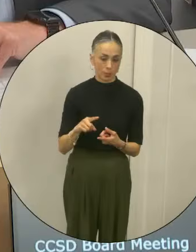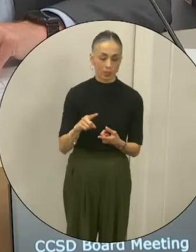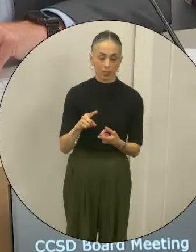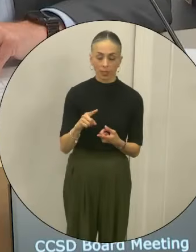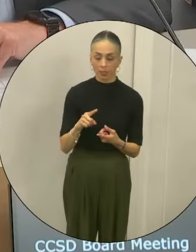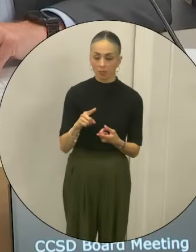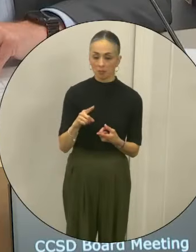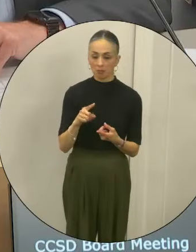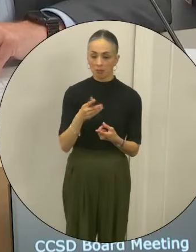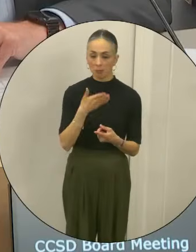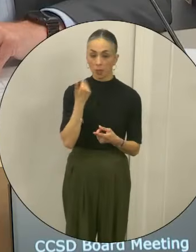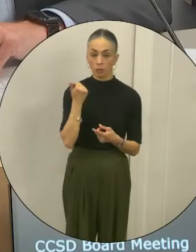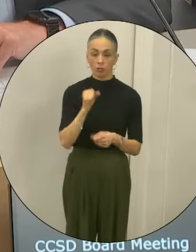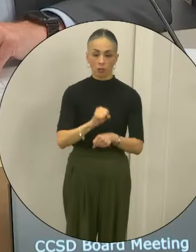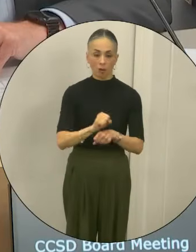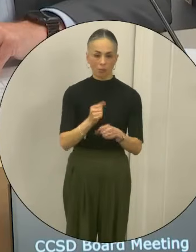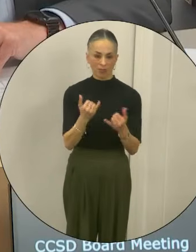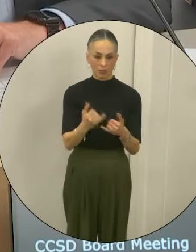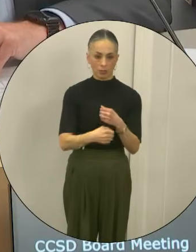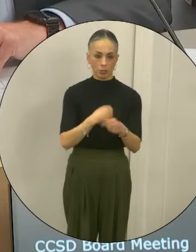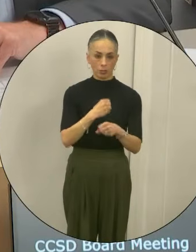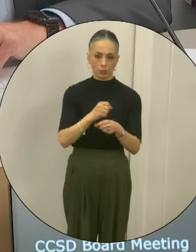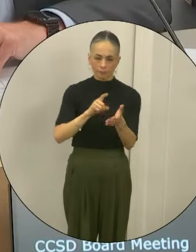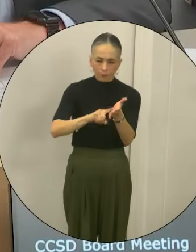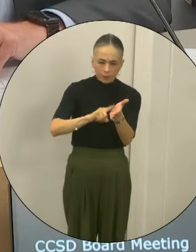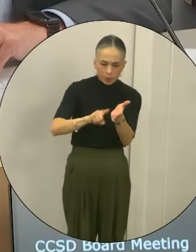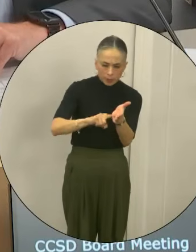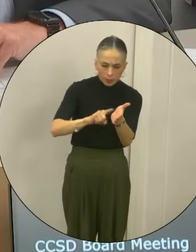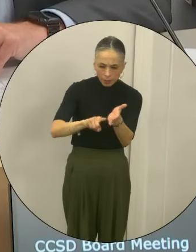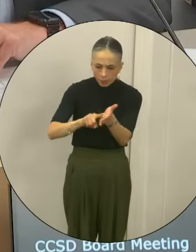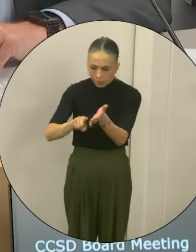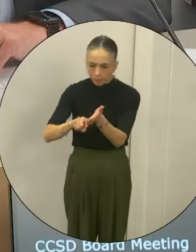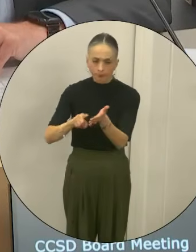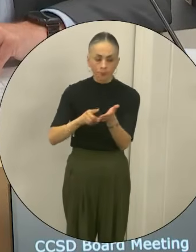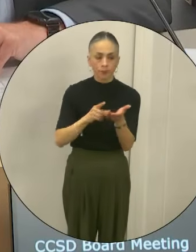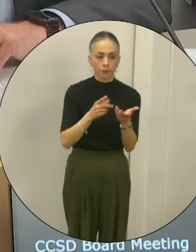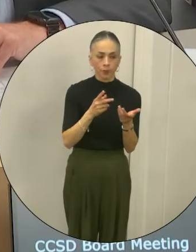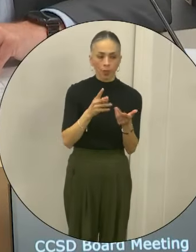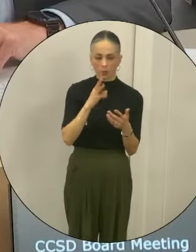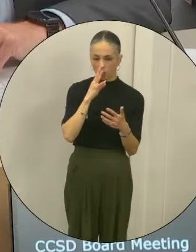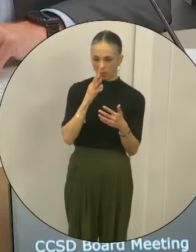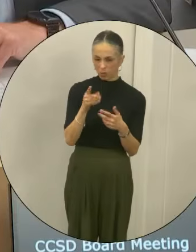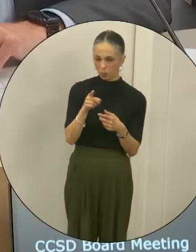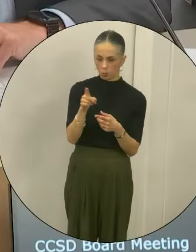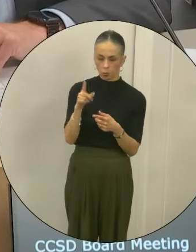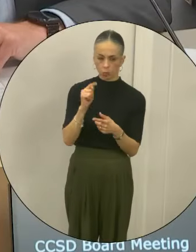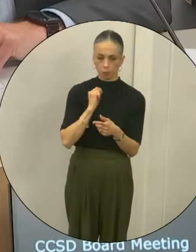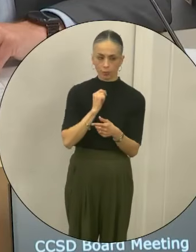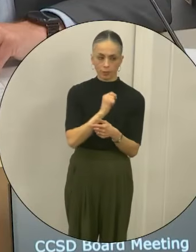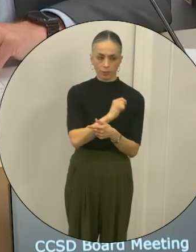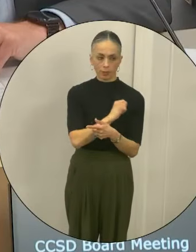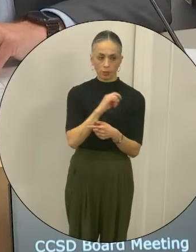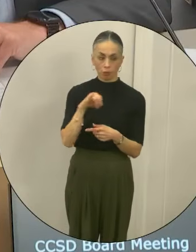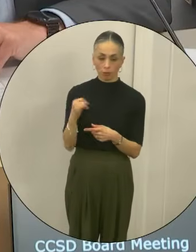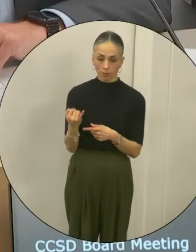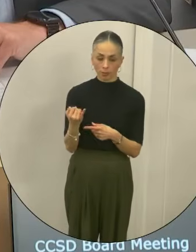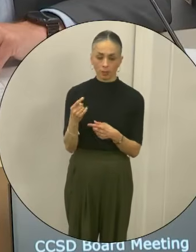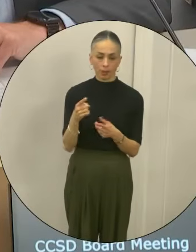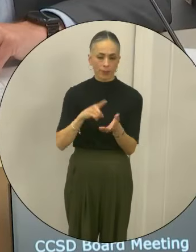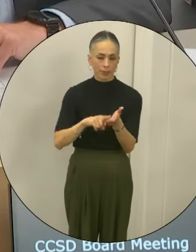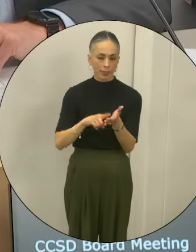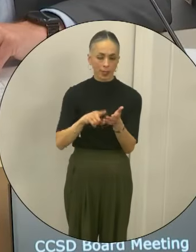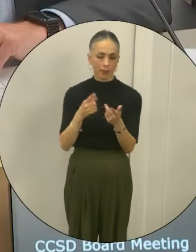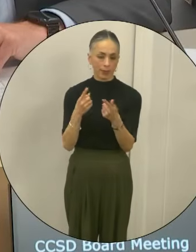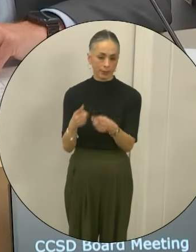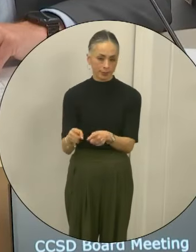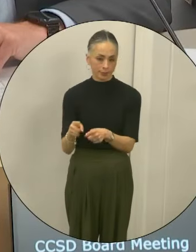doing a much better job of investigating, as I was speaking to Trustee Johnson's question, of investigating those